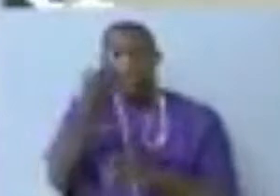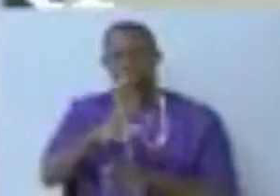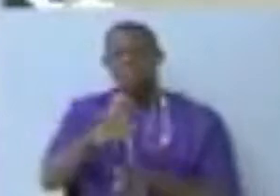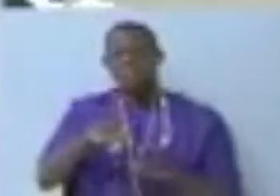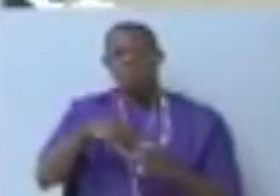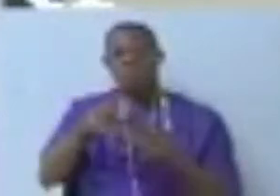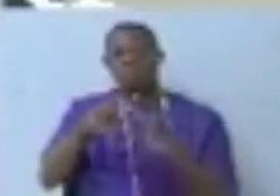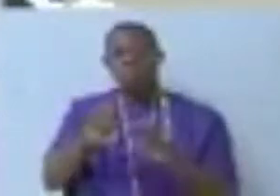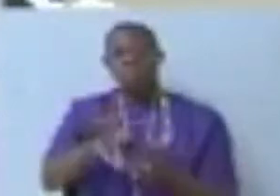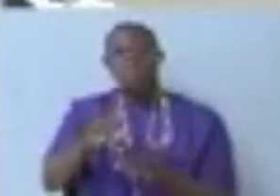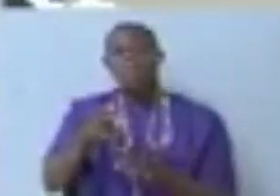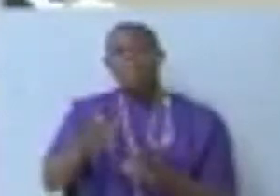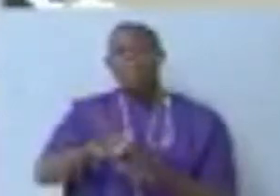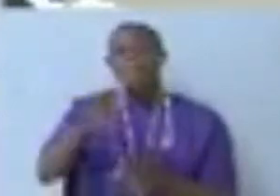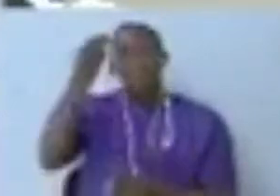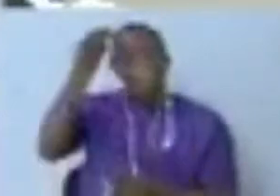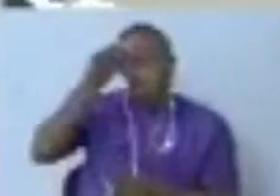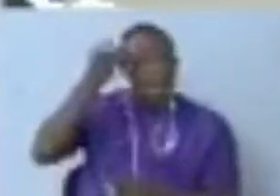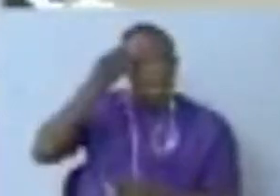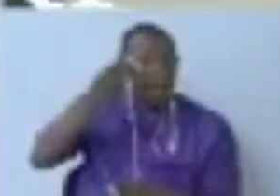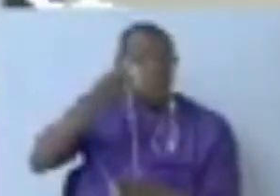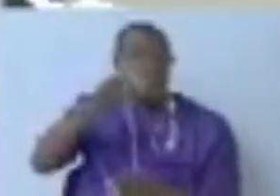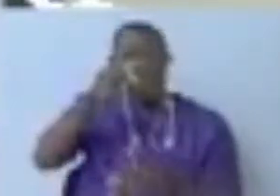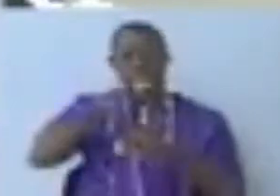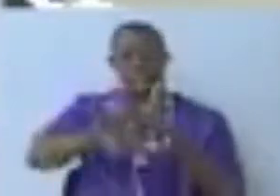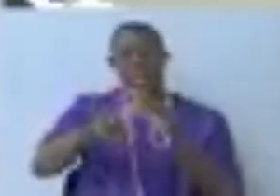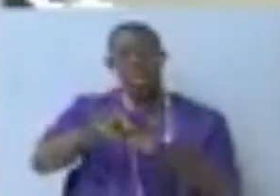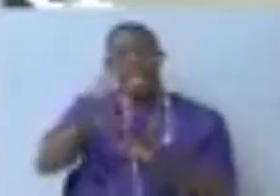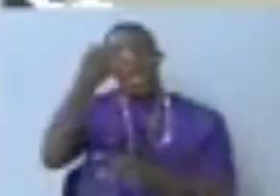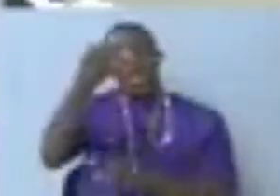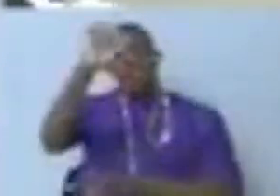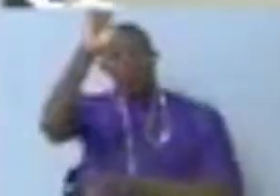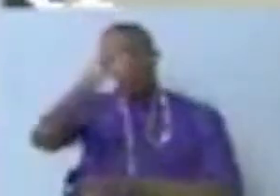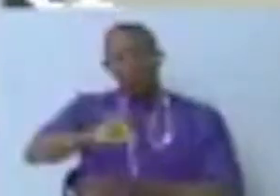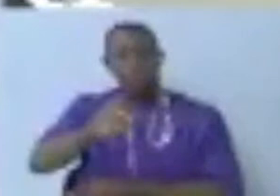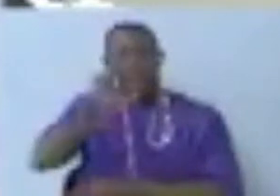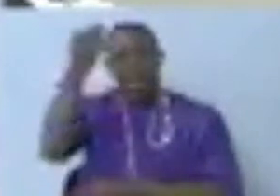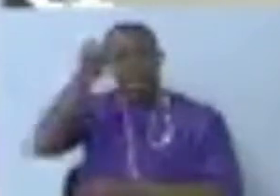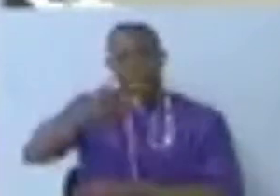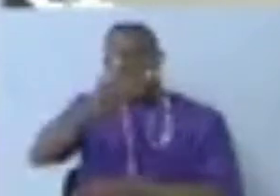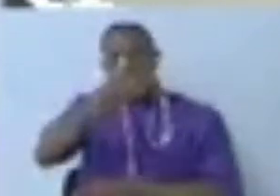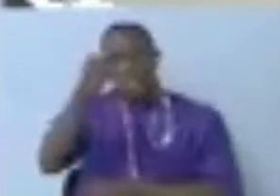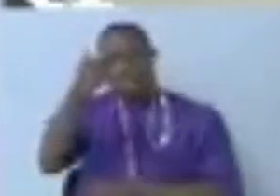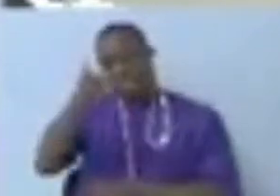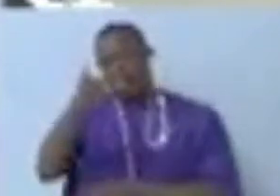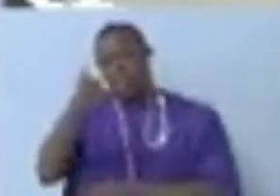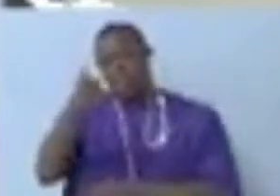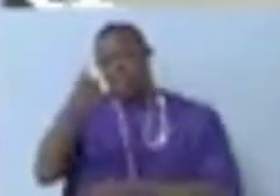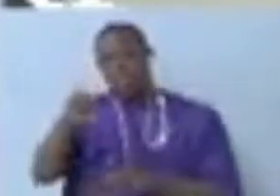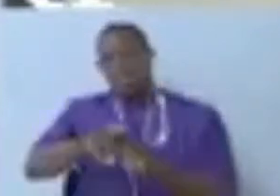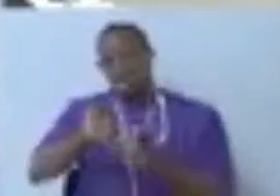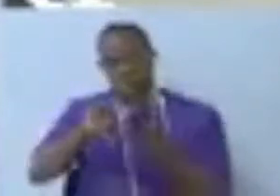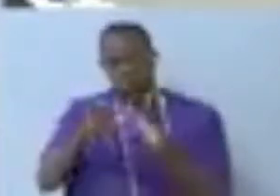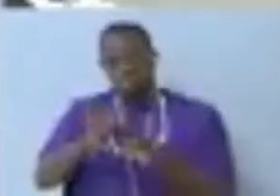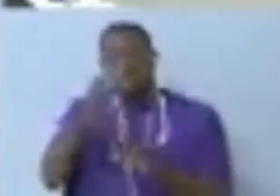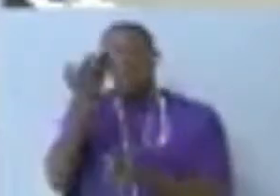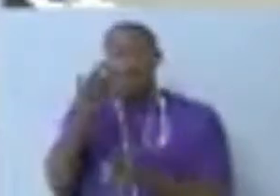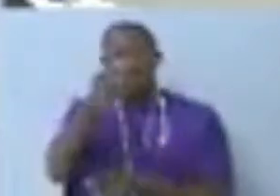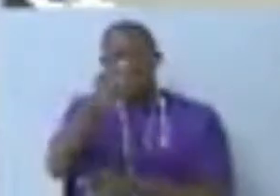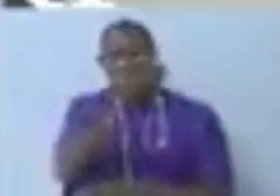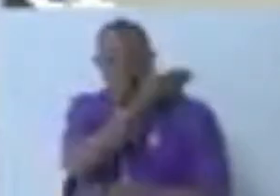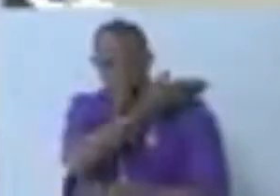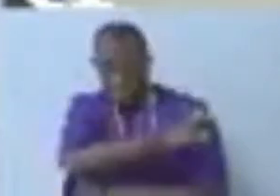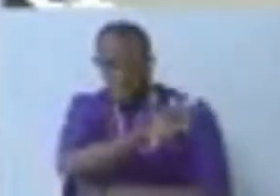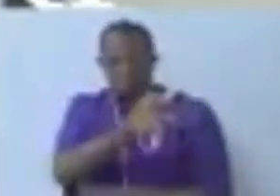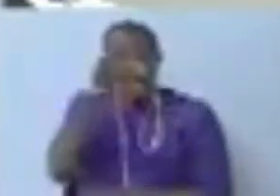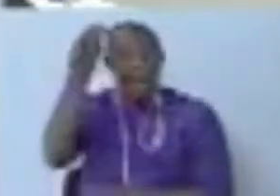Senu Bamako in 8 October 1996. That is when you depart